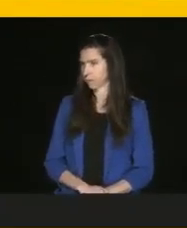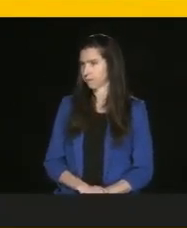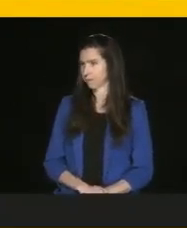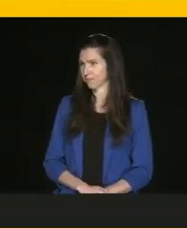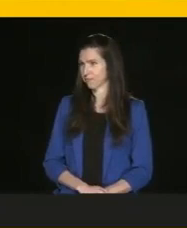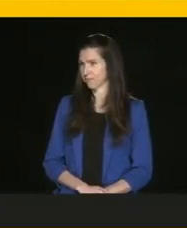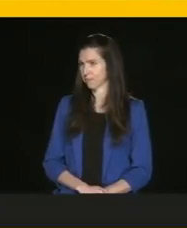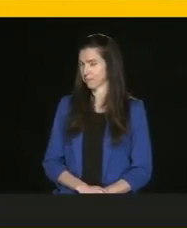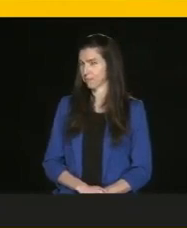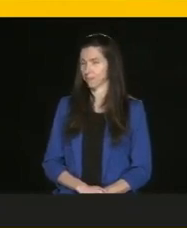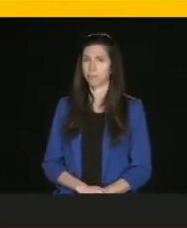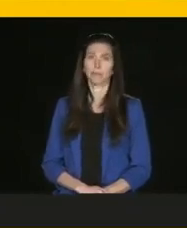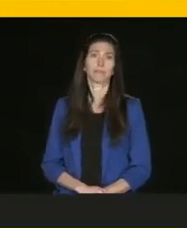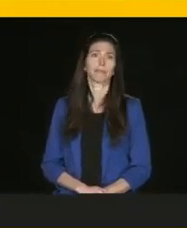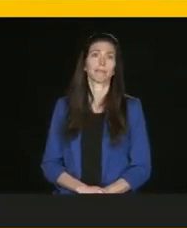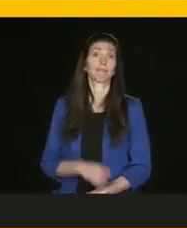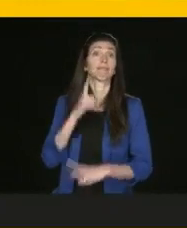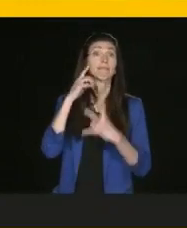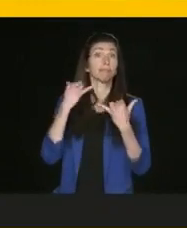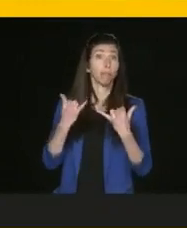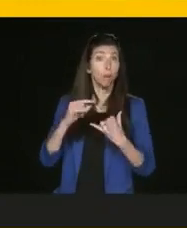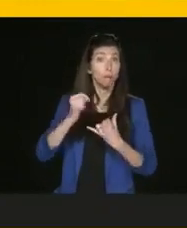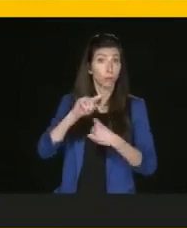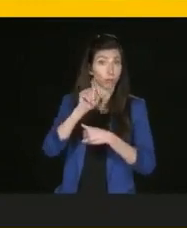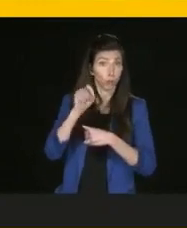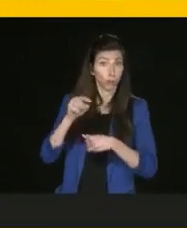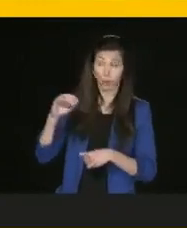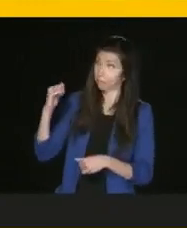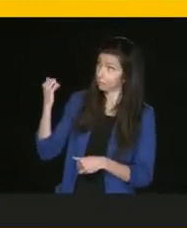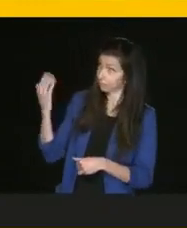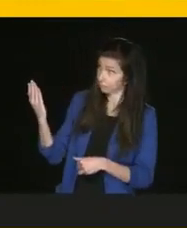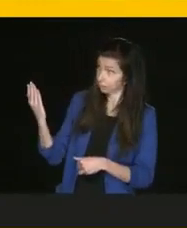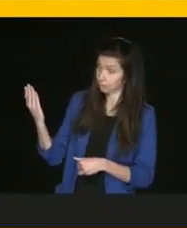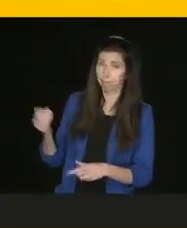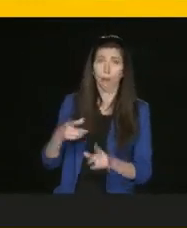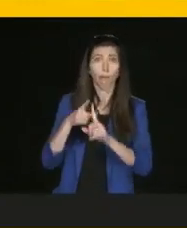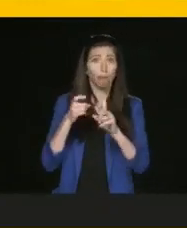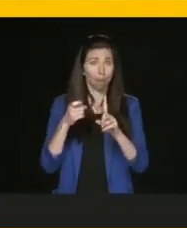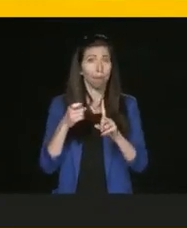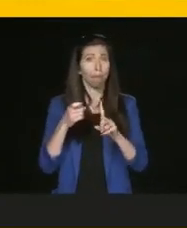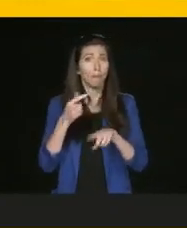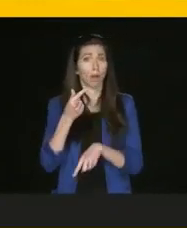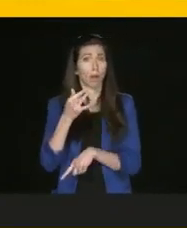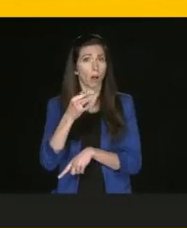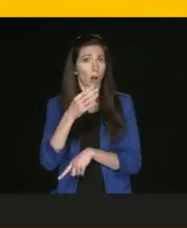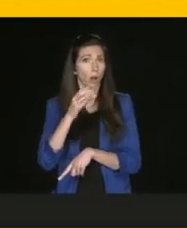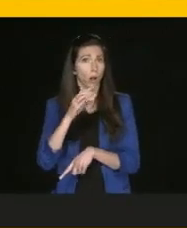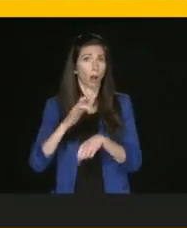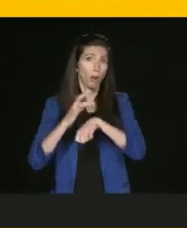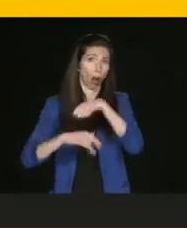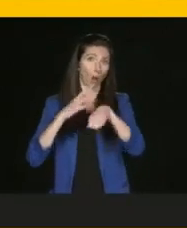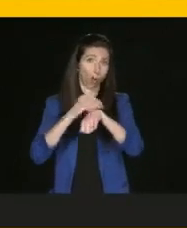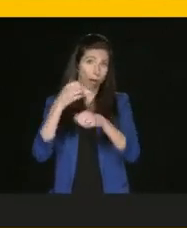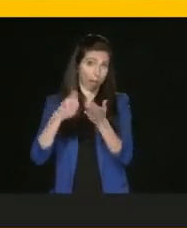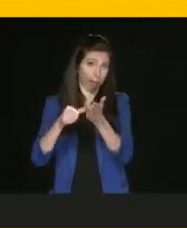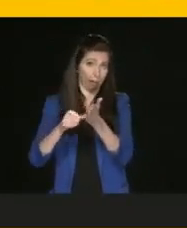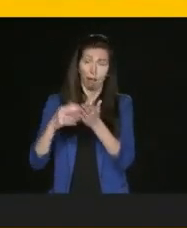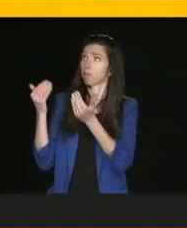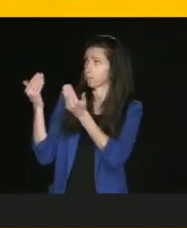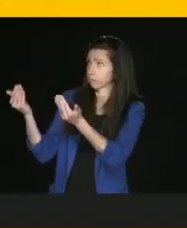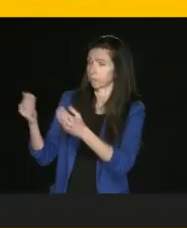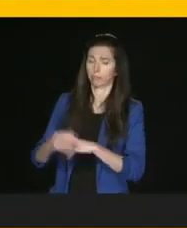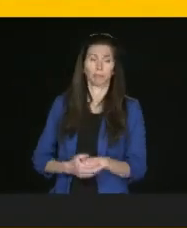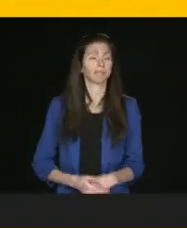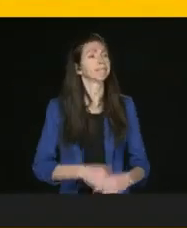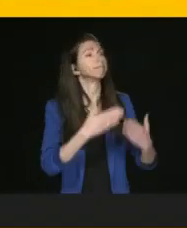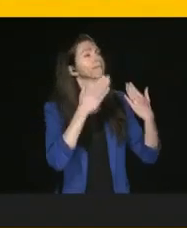from Marika Walsh from the Globe and Mail. Please go ahead. Hi there, thank you. Dr. Tam, I'm